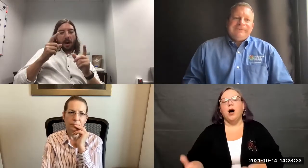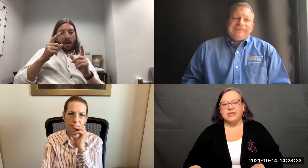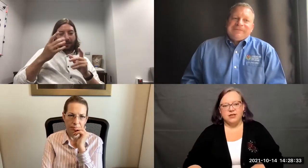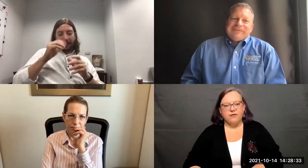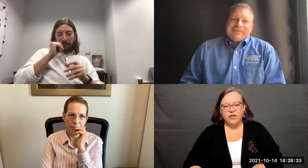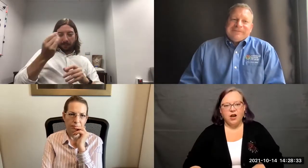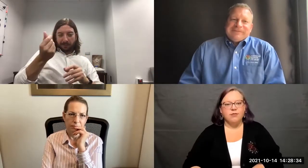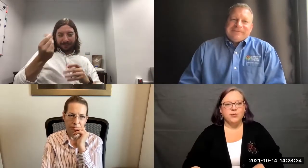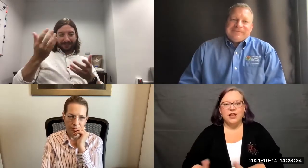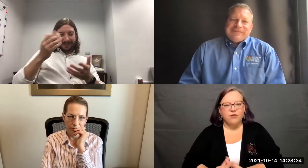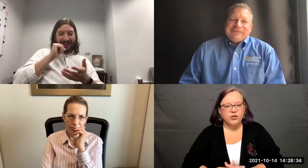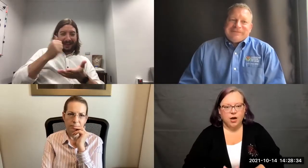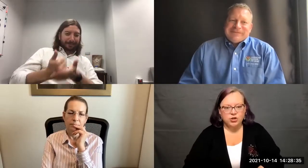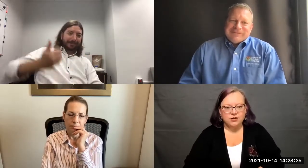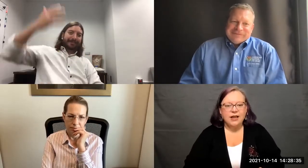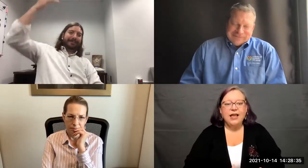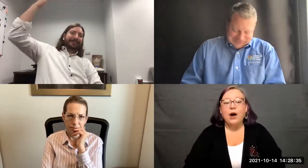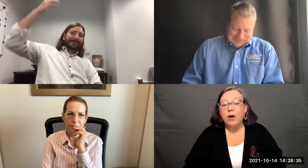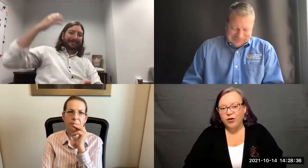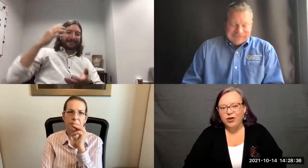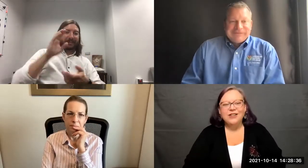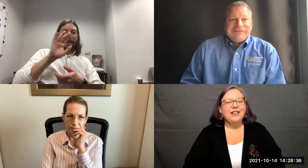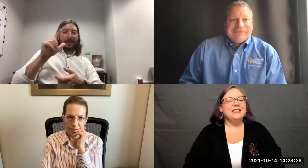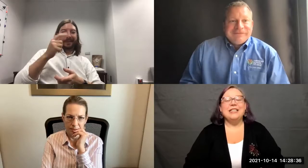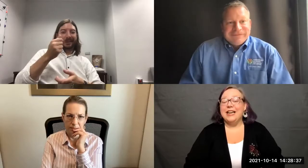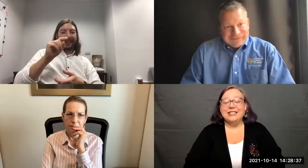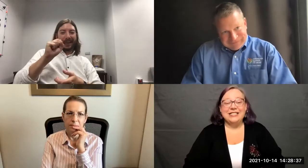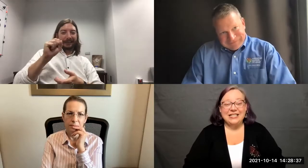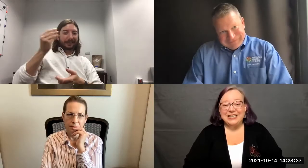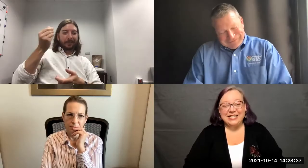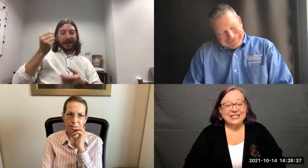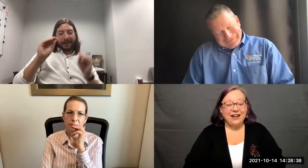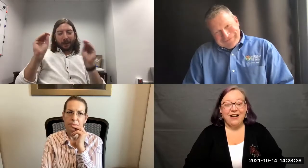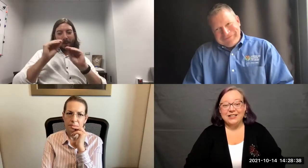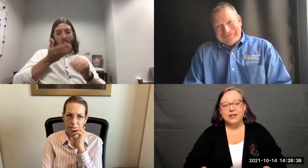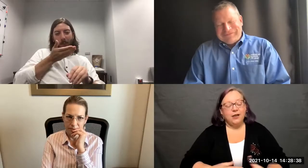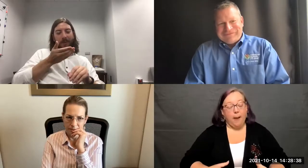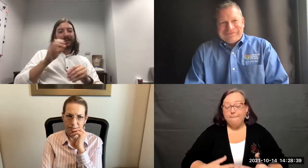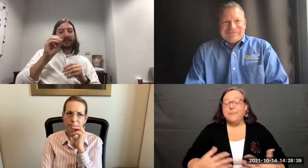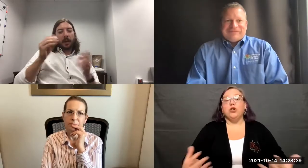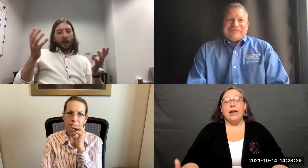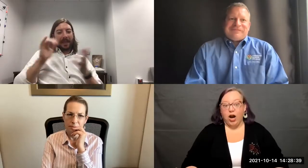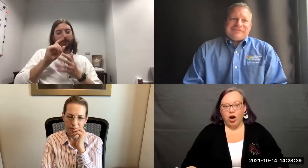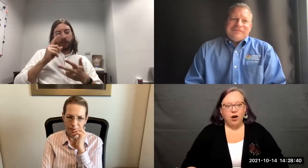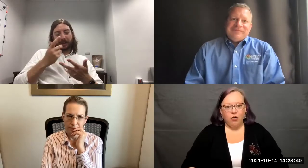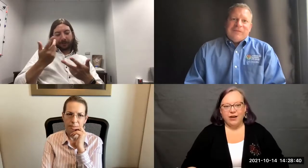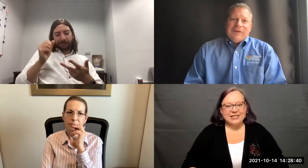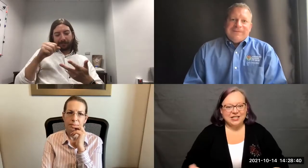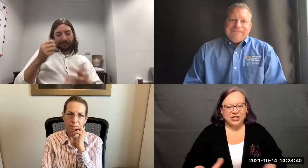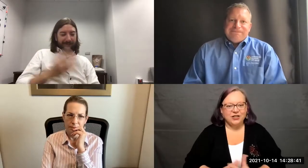one positive that comes with that first option. However, CEASD is not